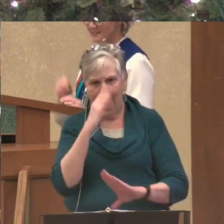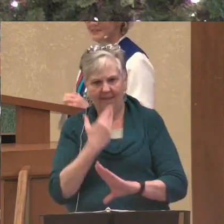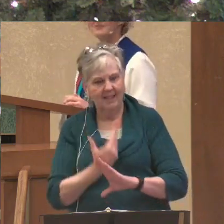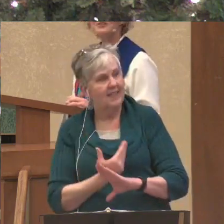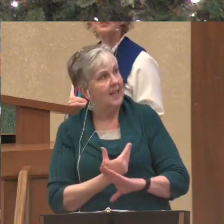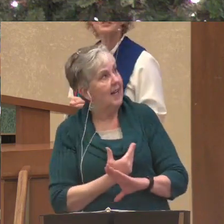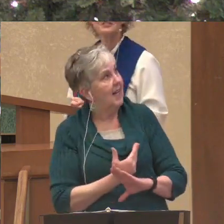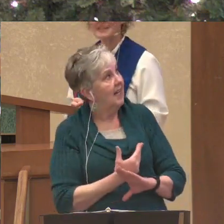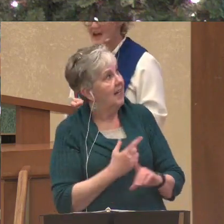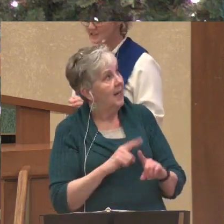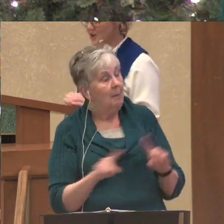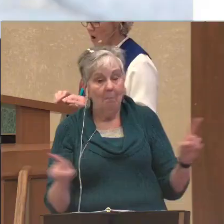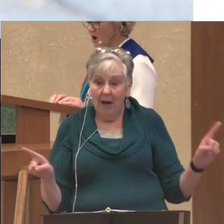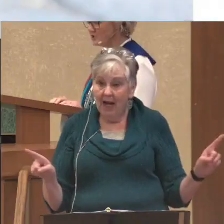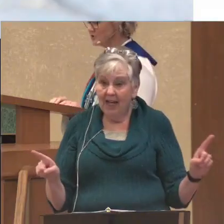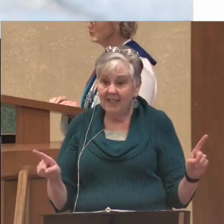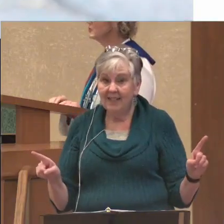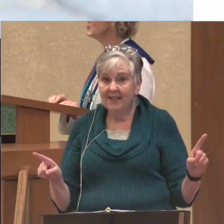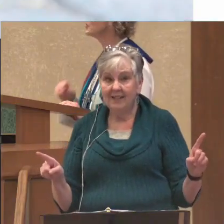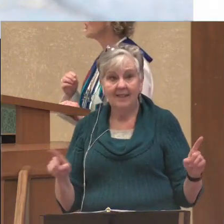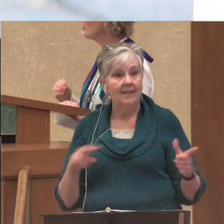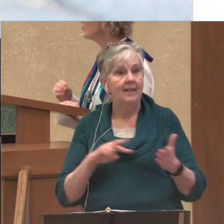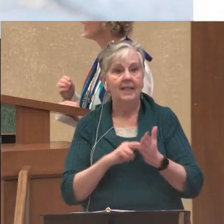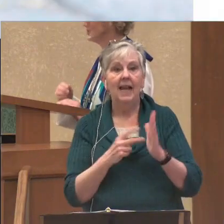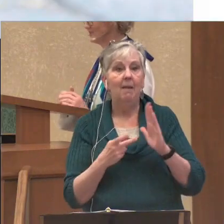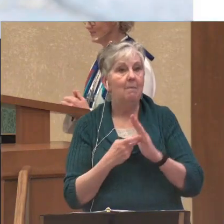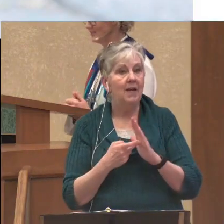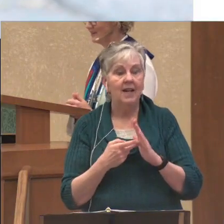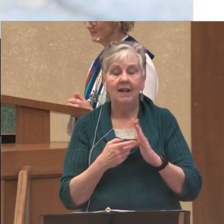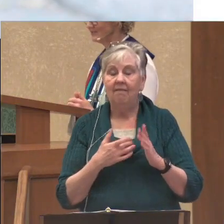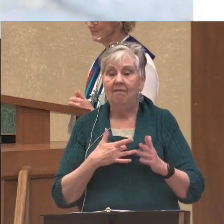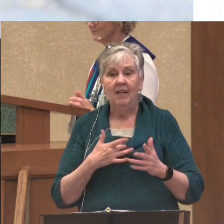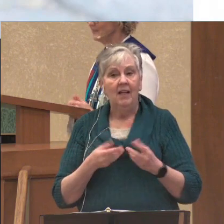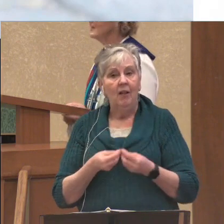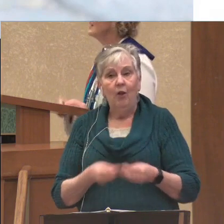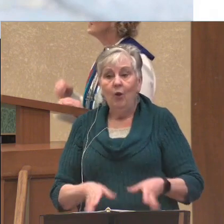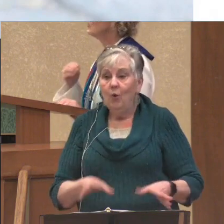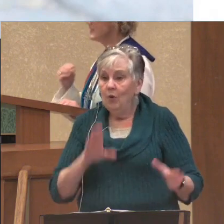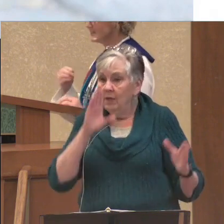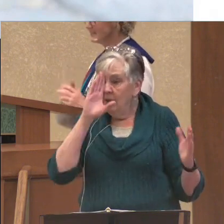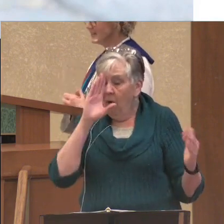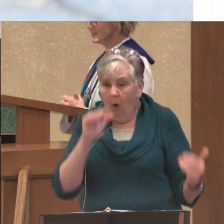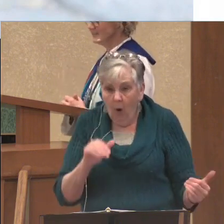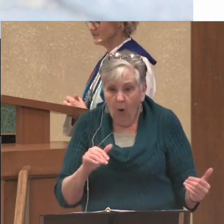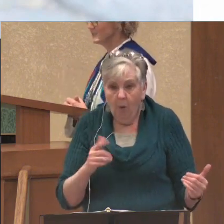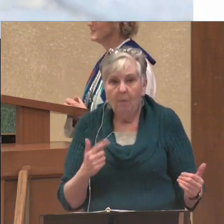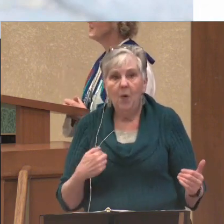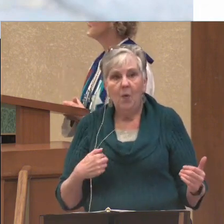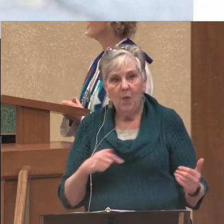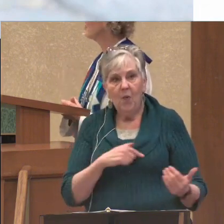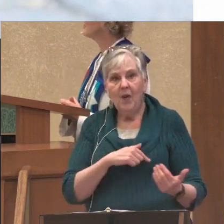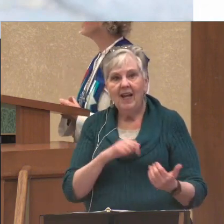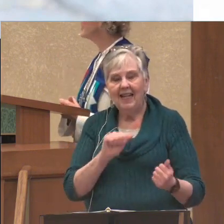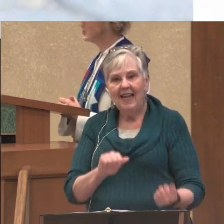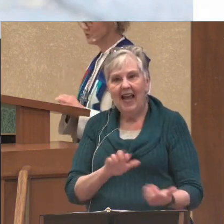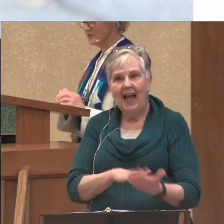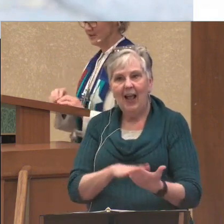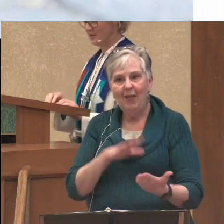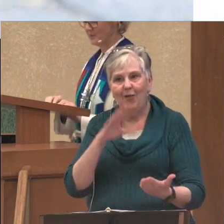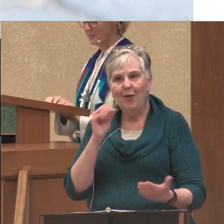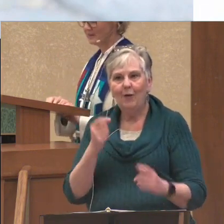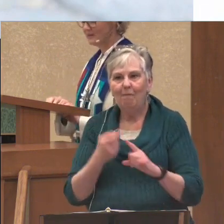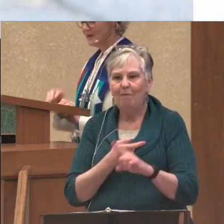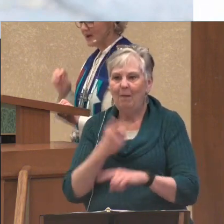But this is not cause to lose hope, Jesus says. We can take a lesson from the fig